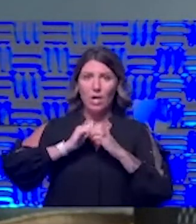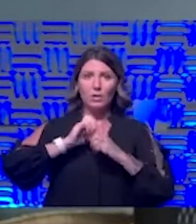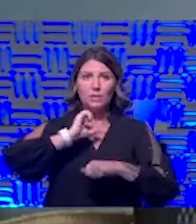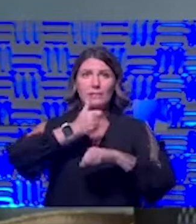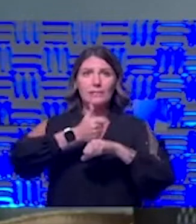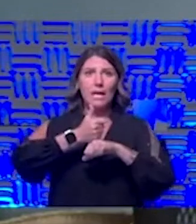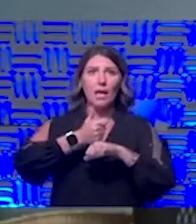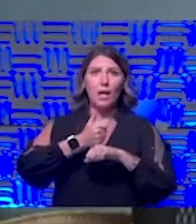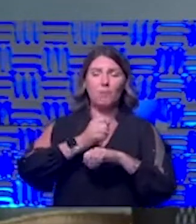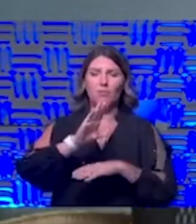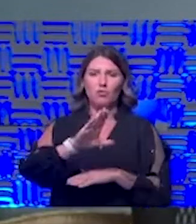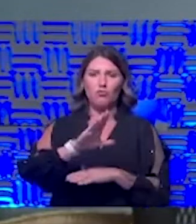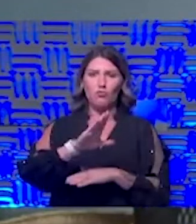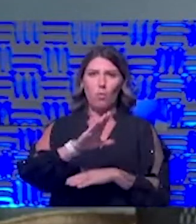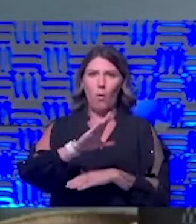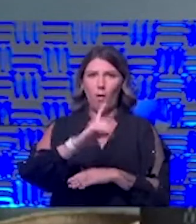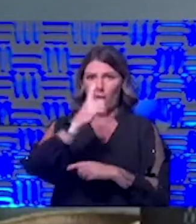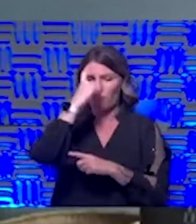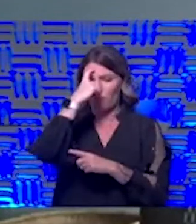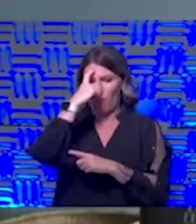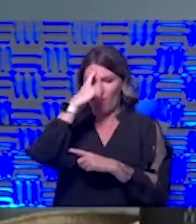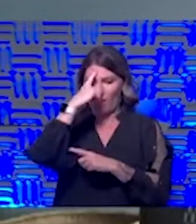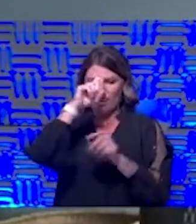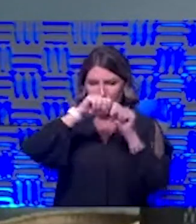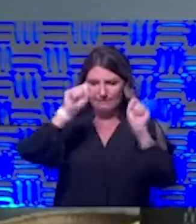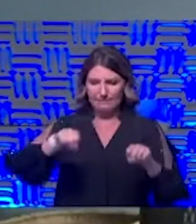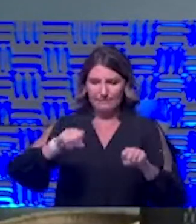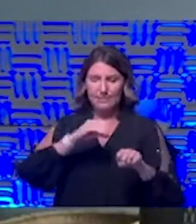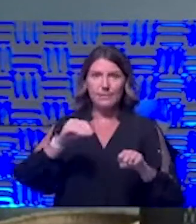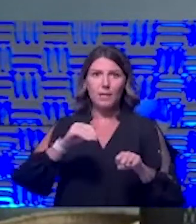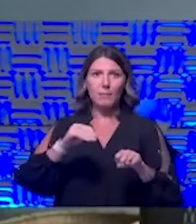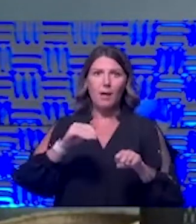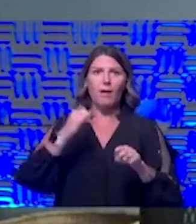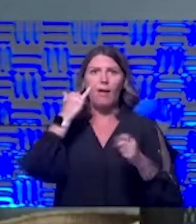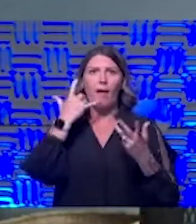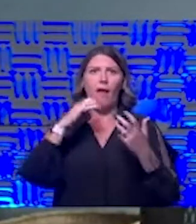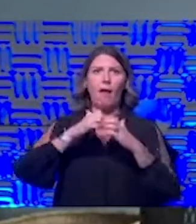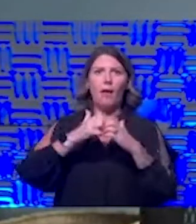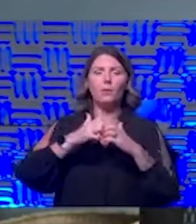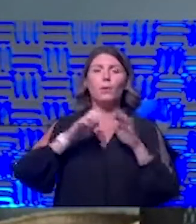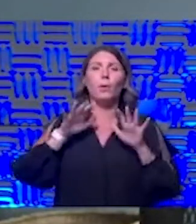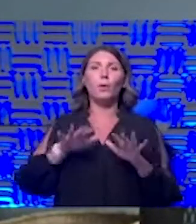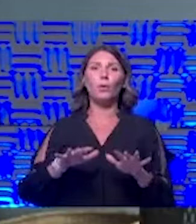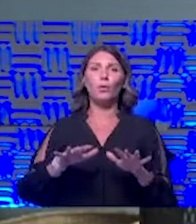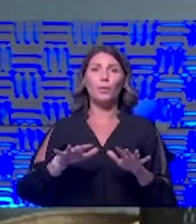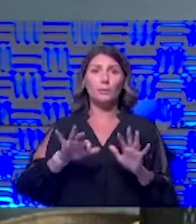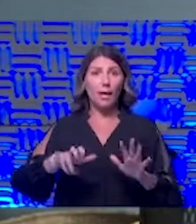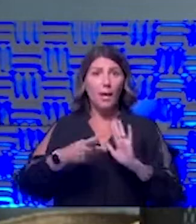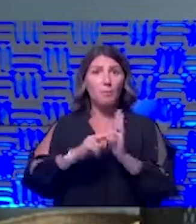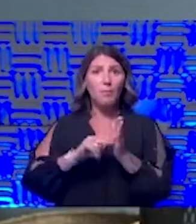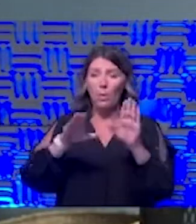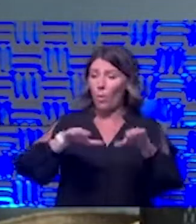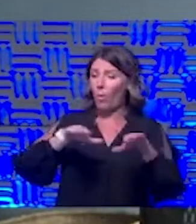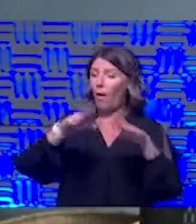calm down. So whether that's breathing or walks outside or reading,